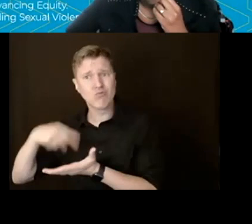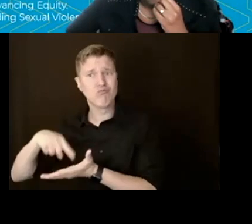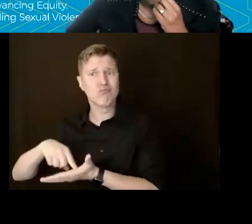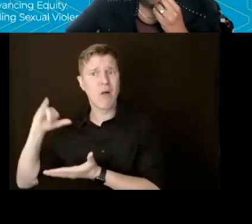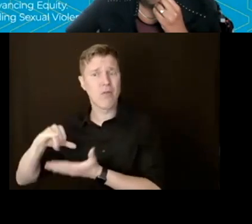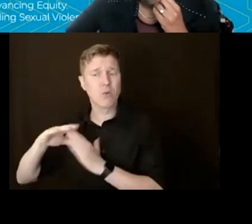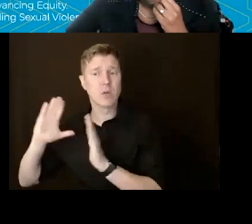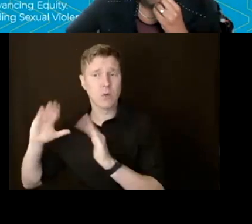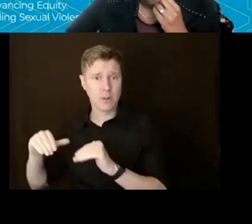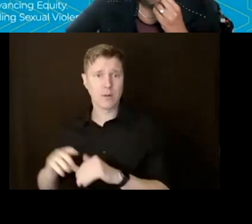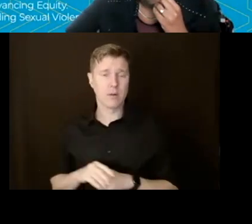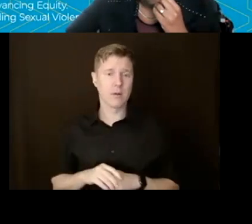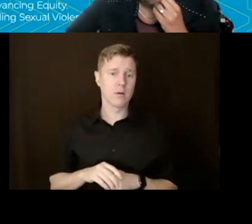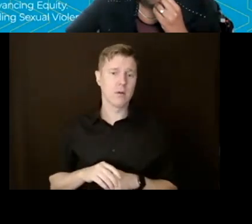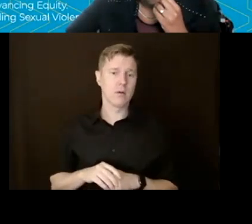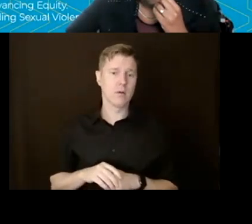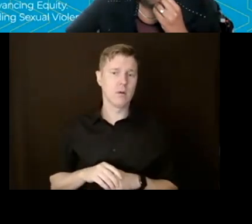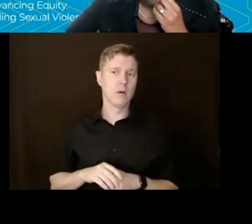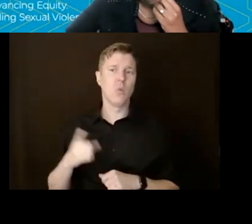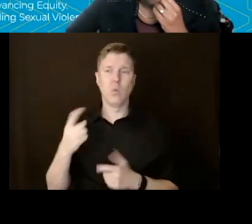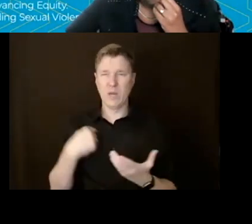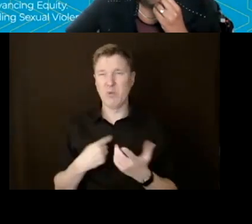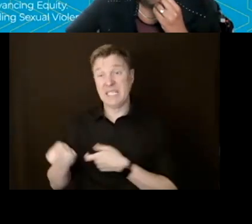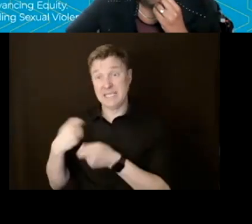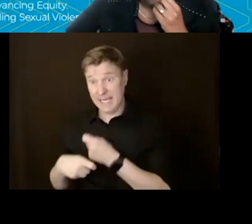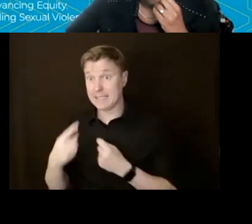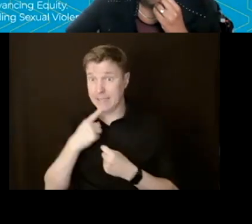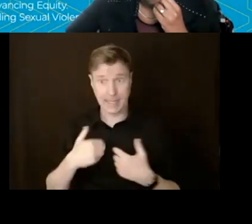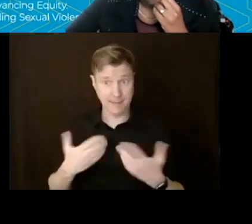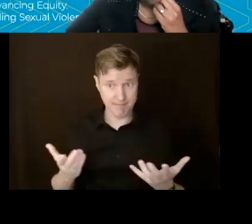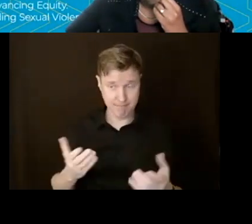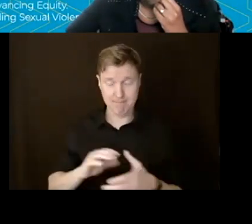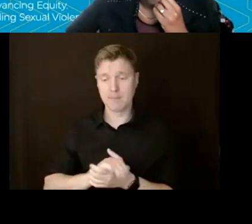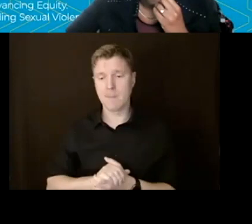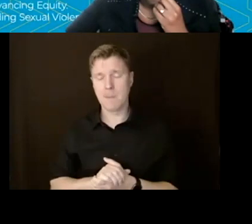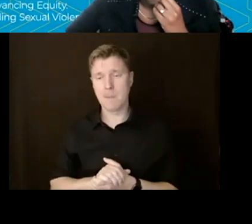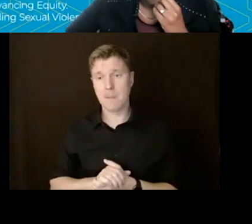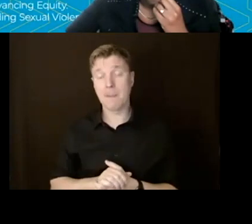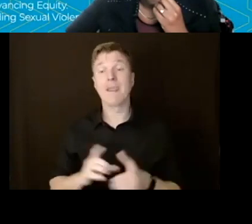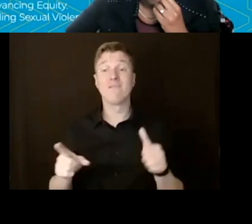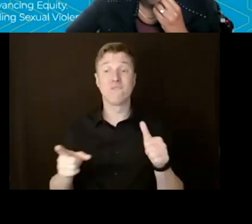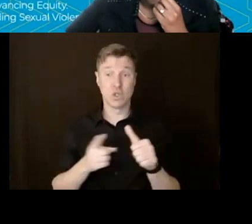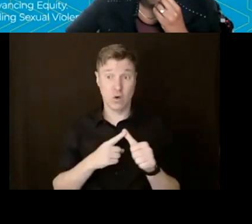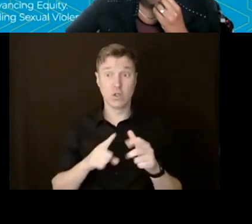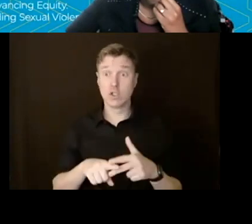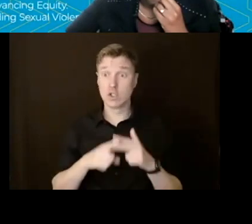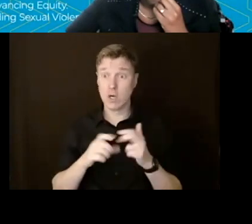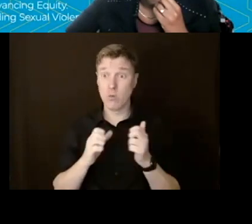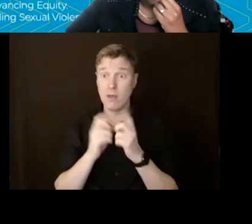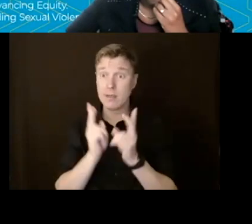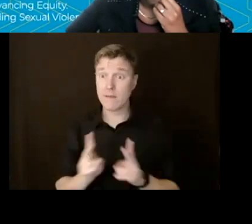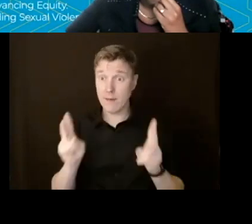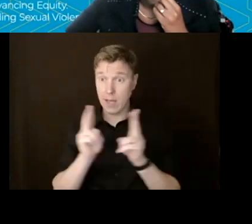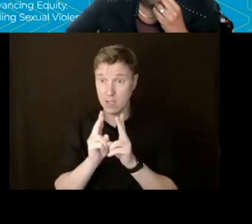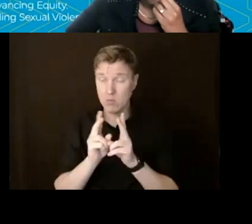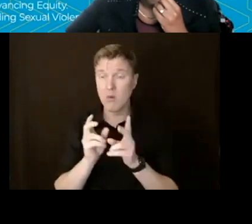stay in their homes. We would say something instead like, first of all, starting with a value that